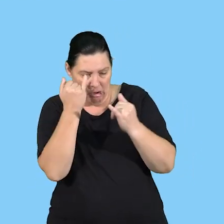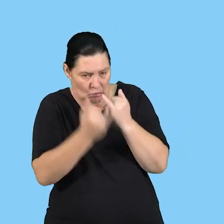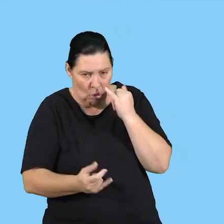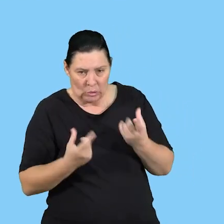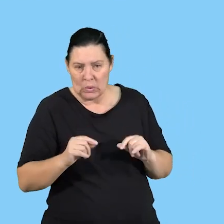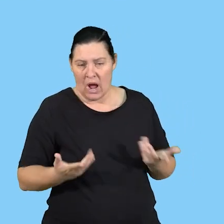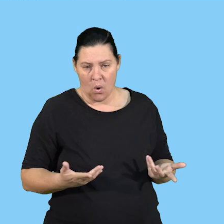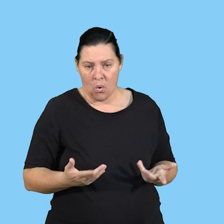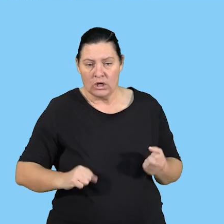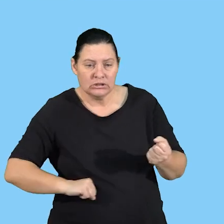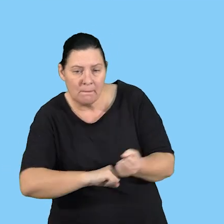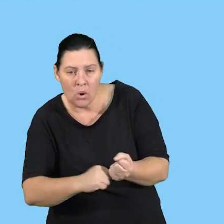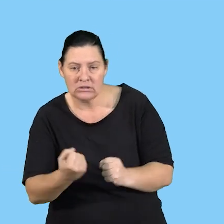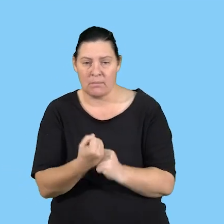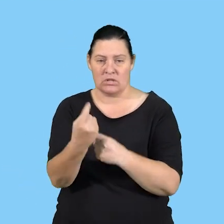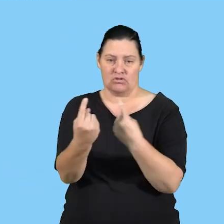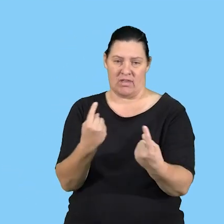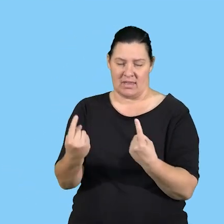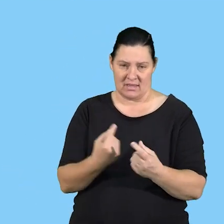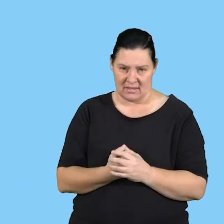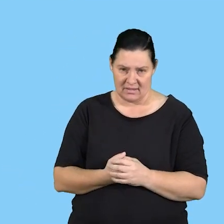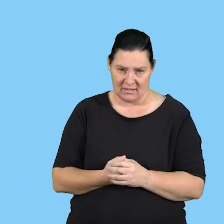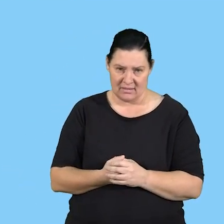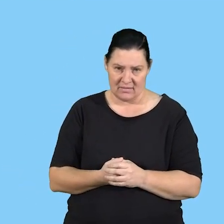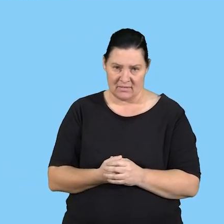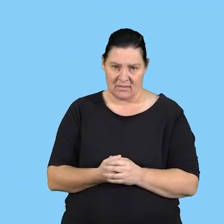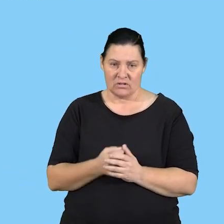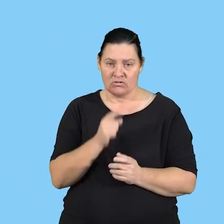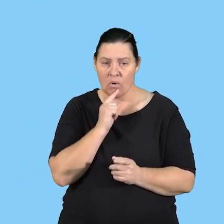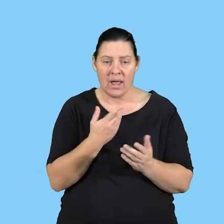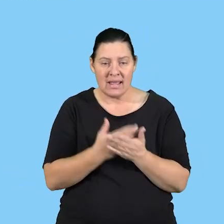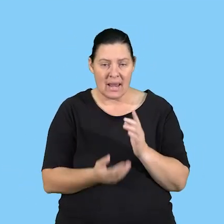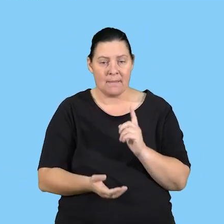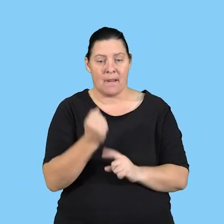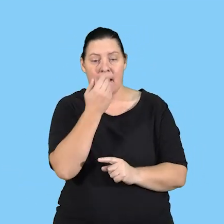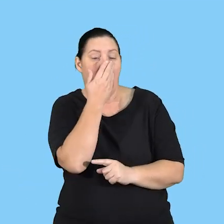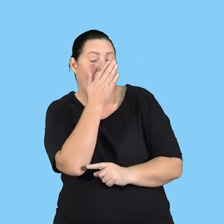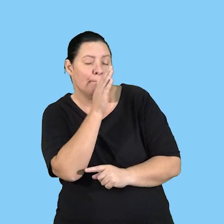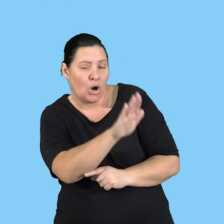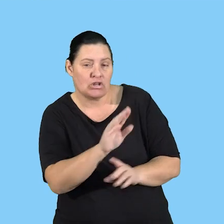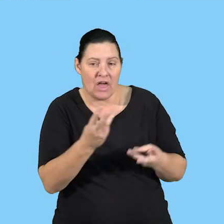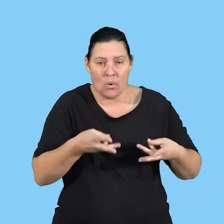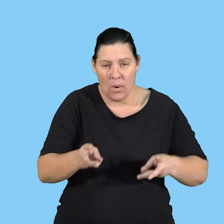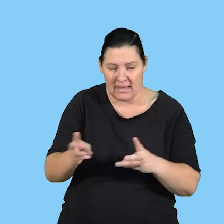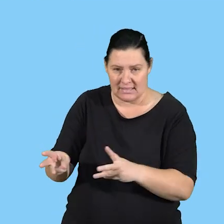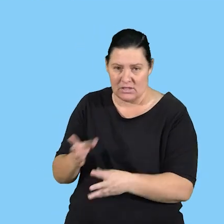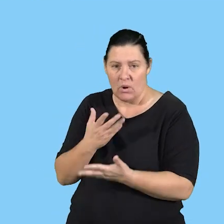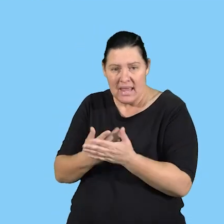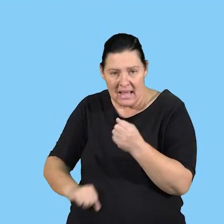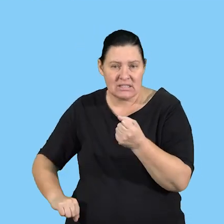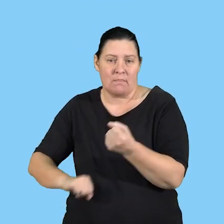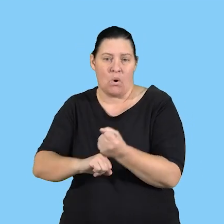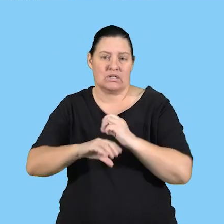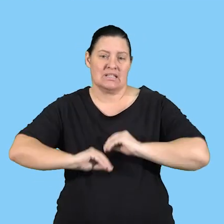wrong and support one another in deriving at other approaches, other methodologies to